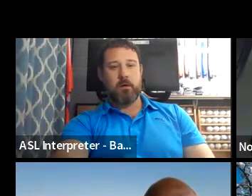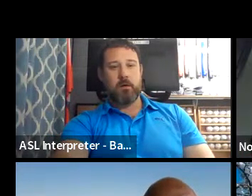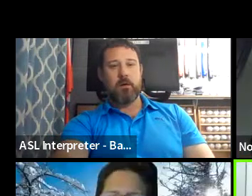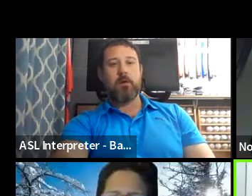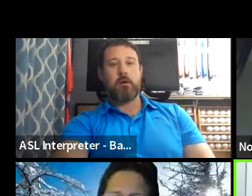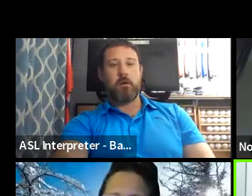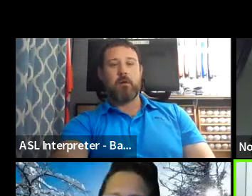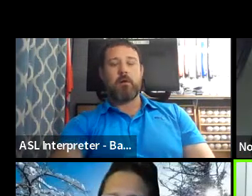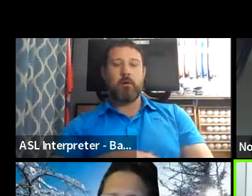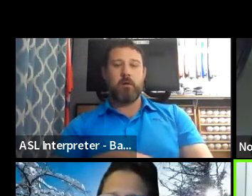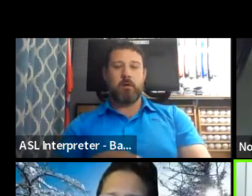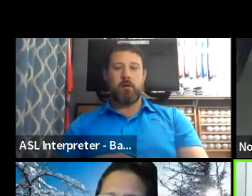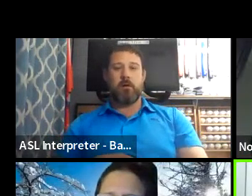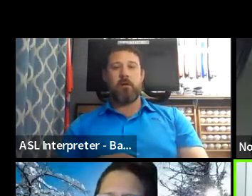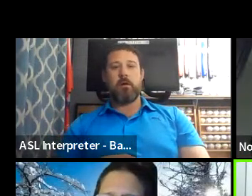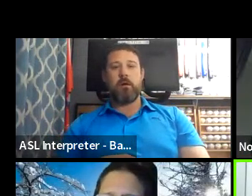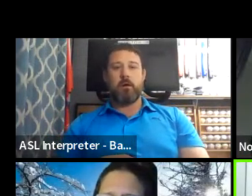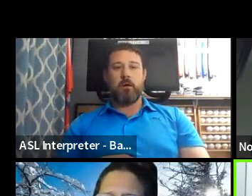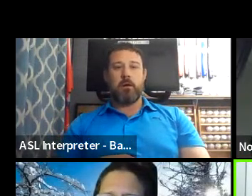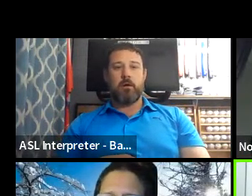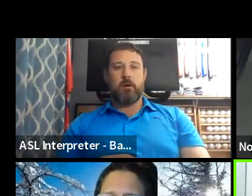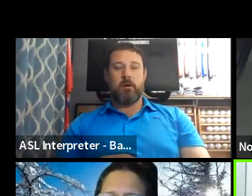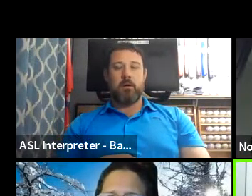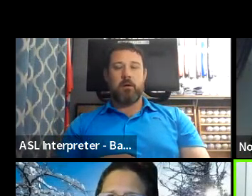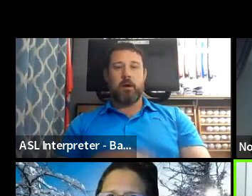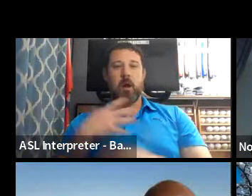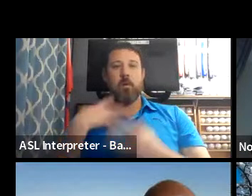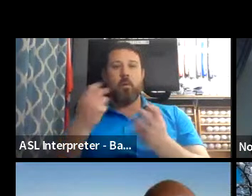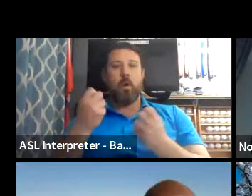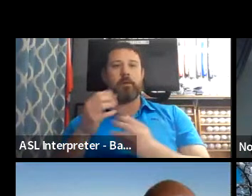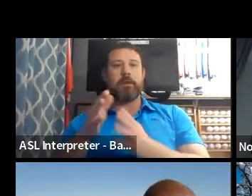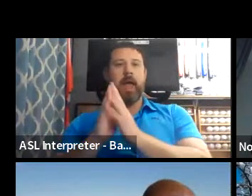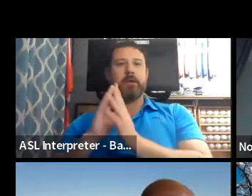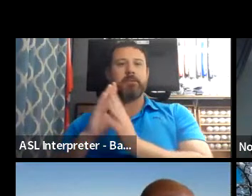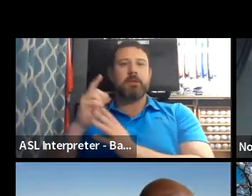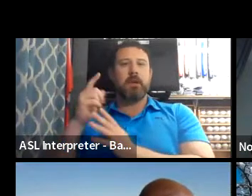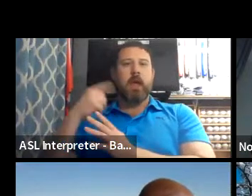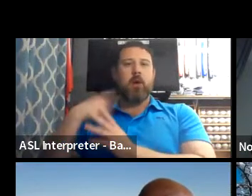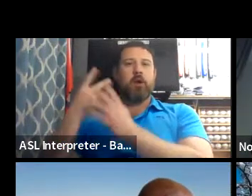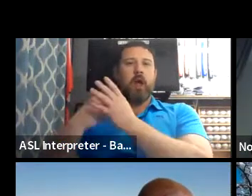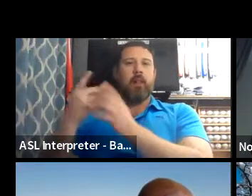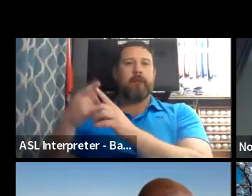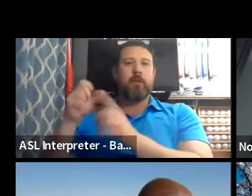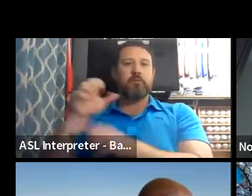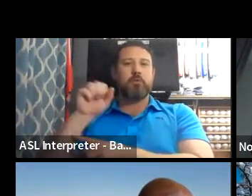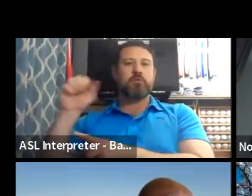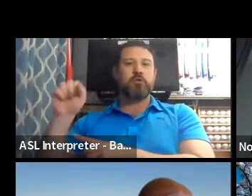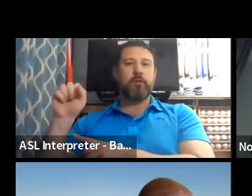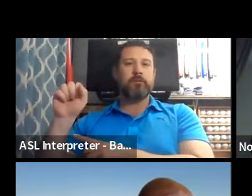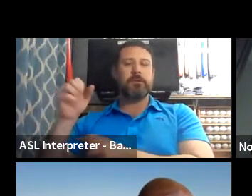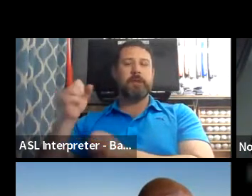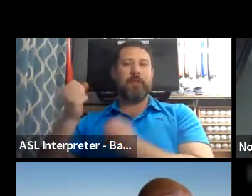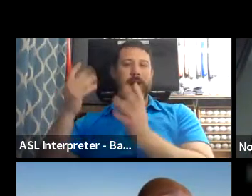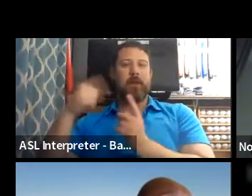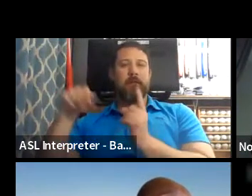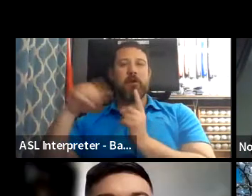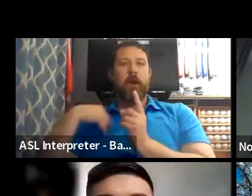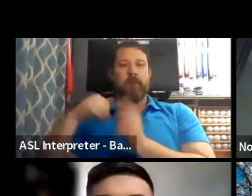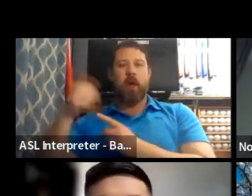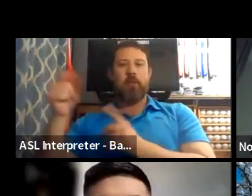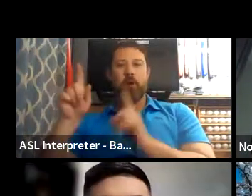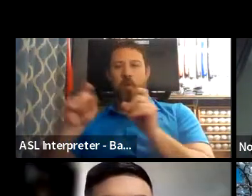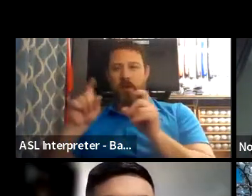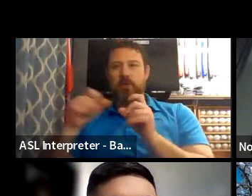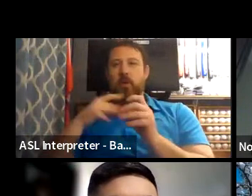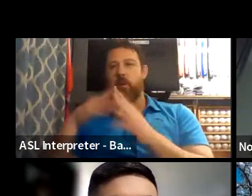I wanted to ask our colleagues from social services, and of course, I know many of you have other questions, and we are going to